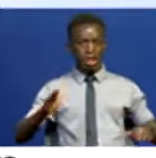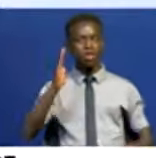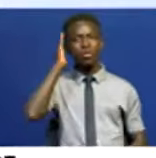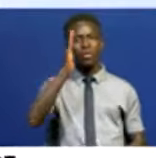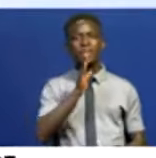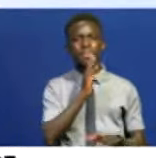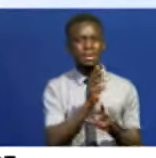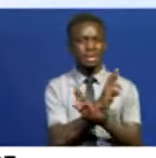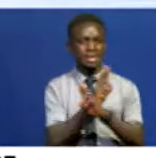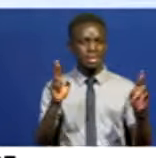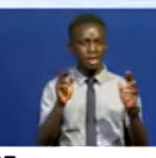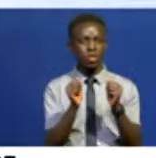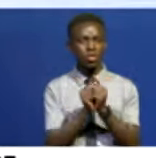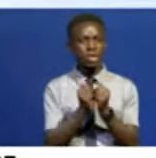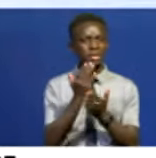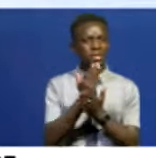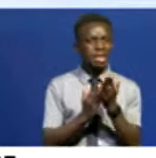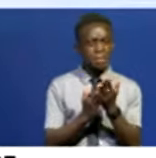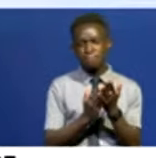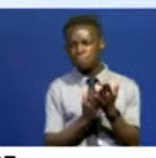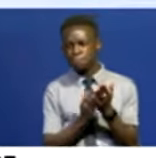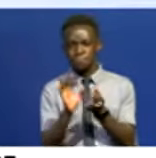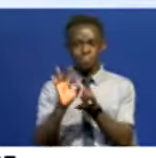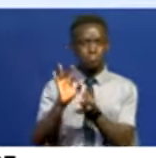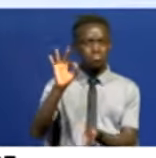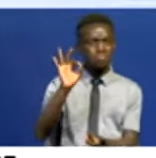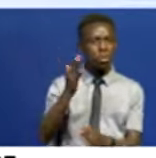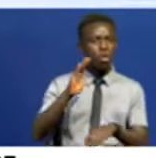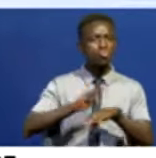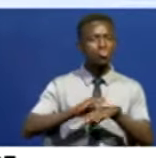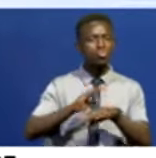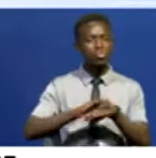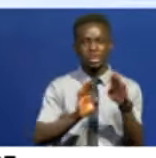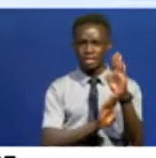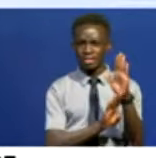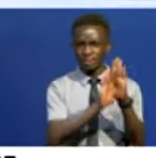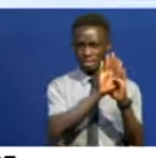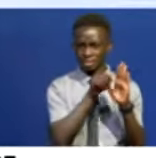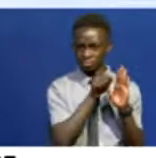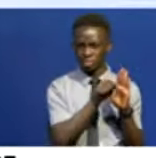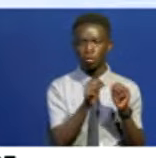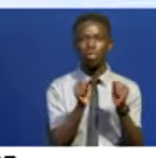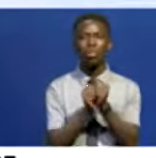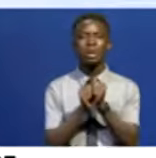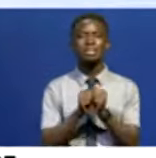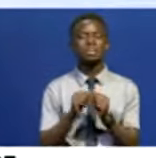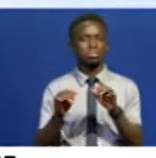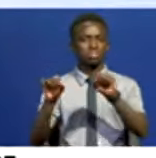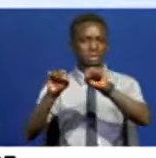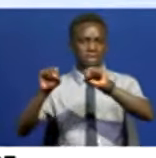with some measure of good infrastructure and an ecosystem of